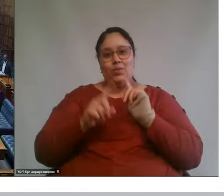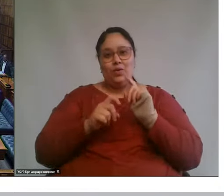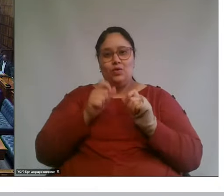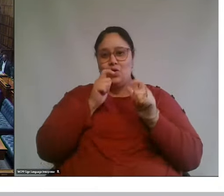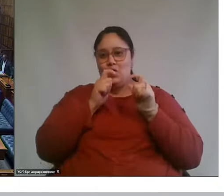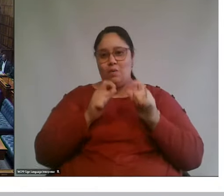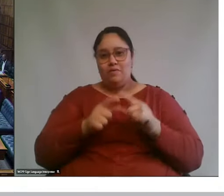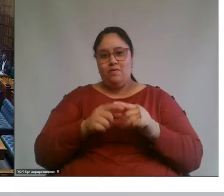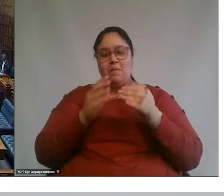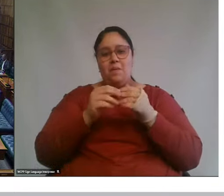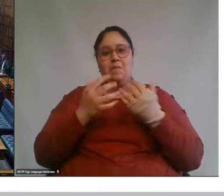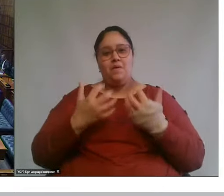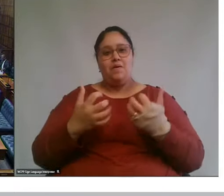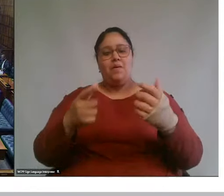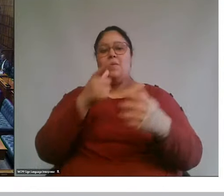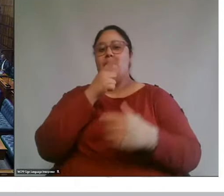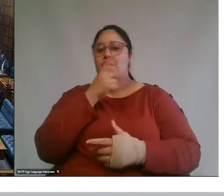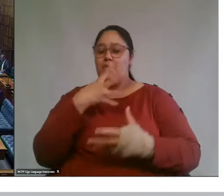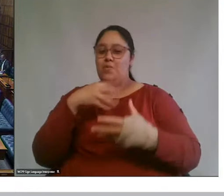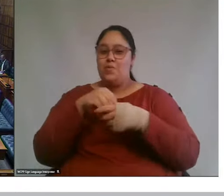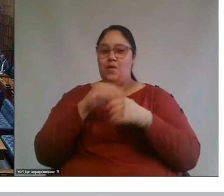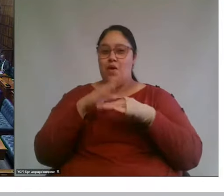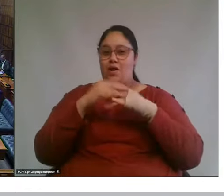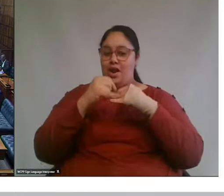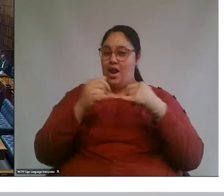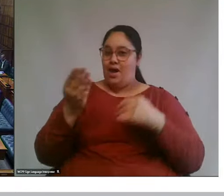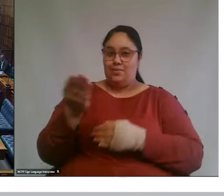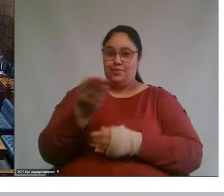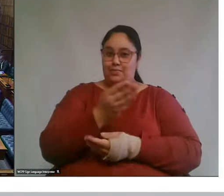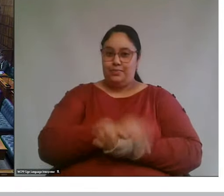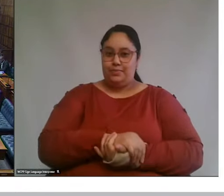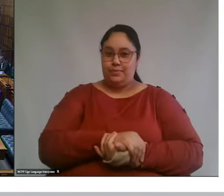comments from members of the public who might be in the house or